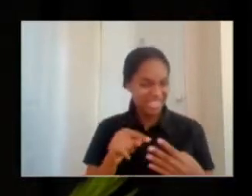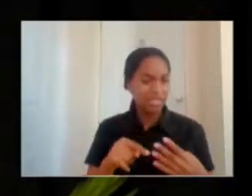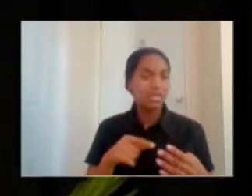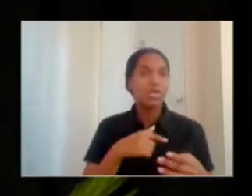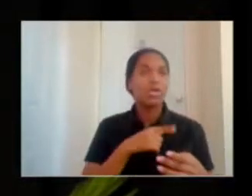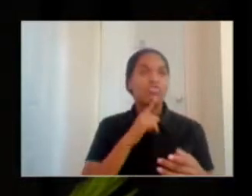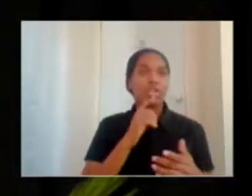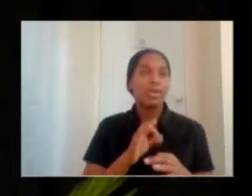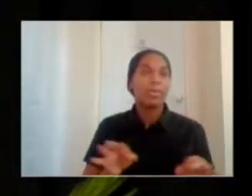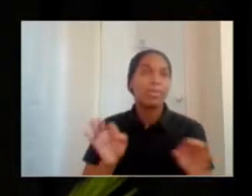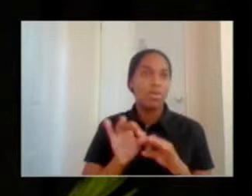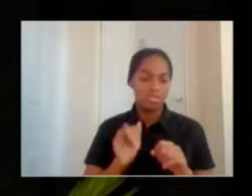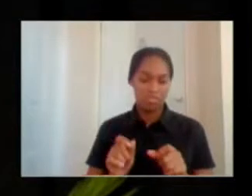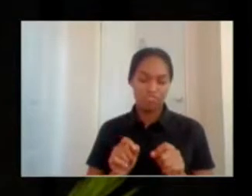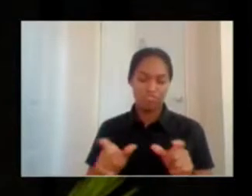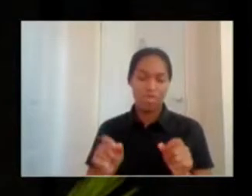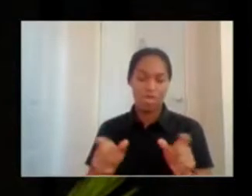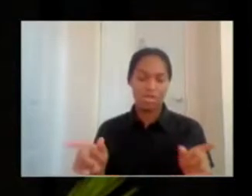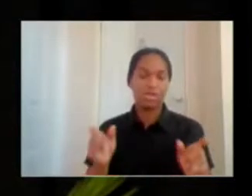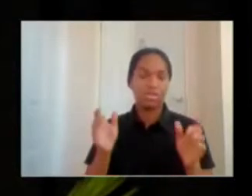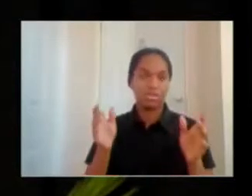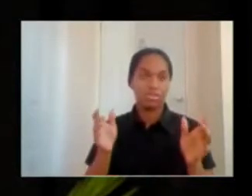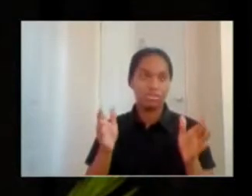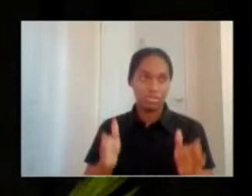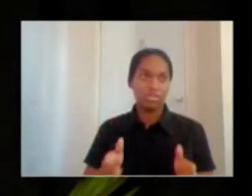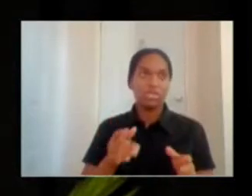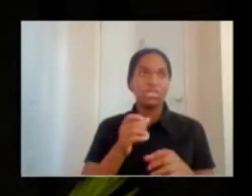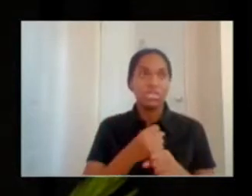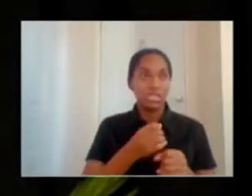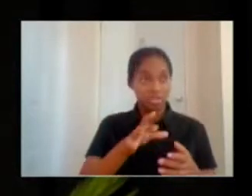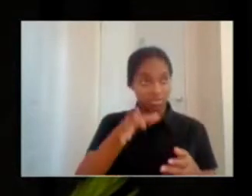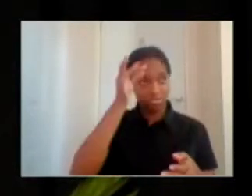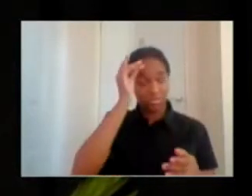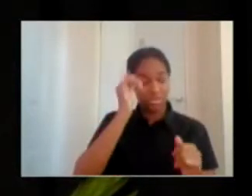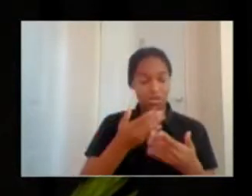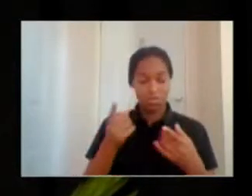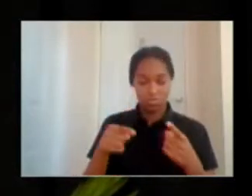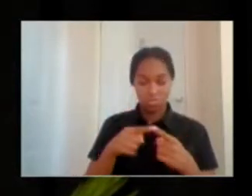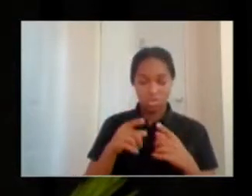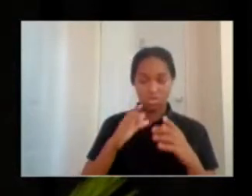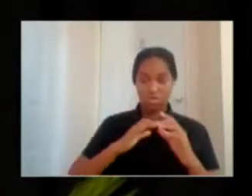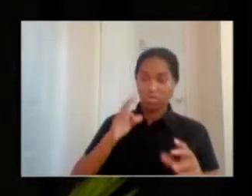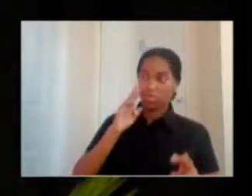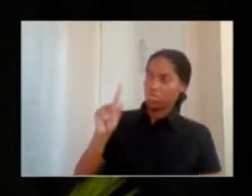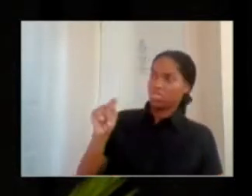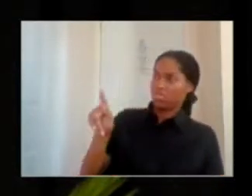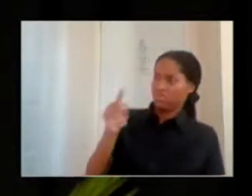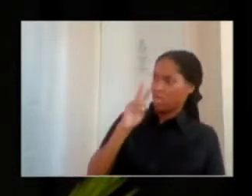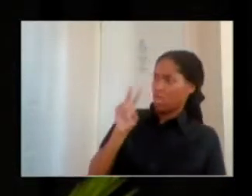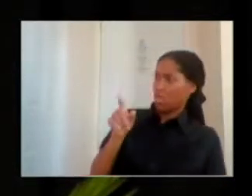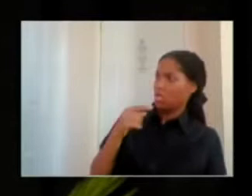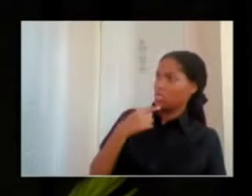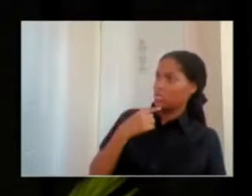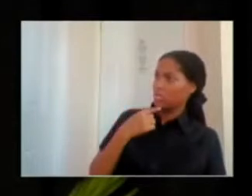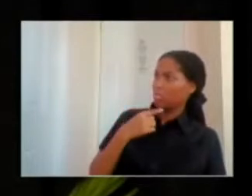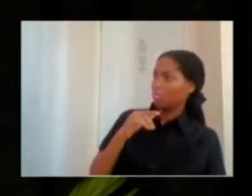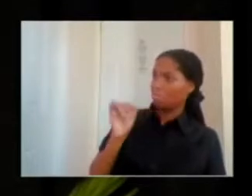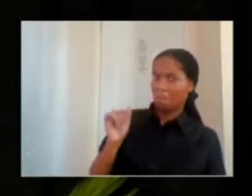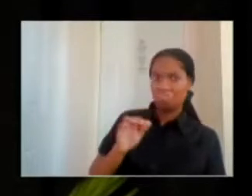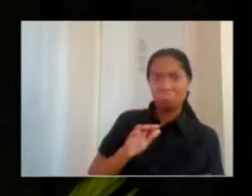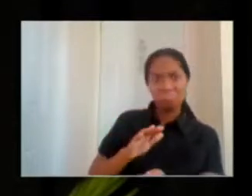that broadcasters take advantage of those things, and that when the consumer looks at the television, they can say, that's